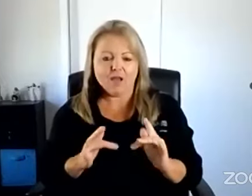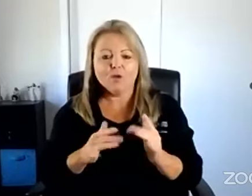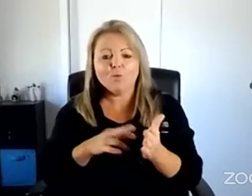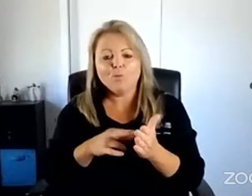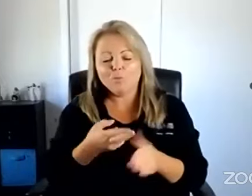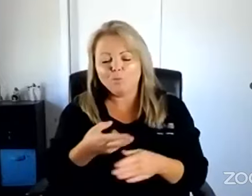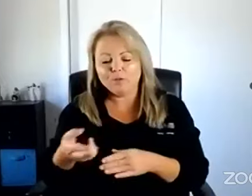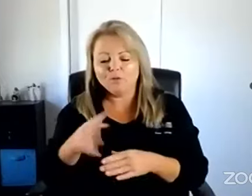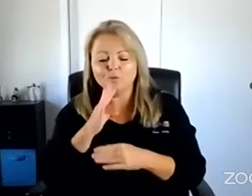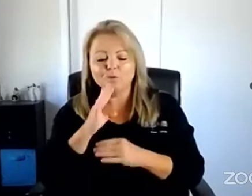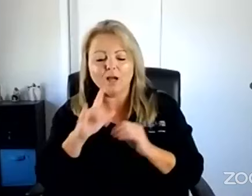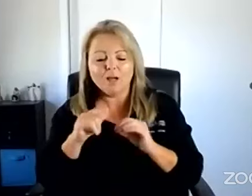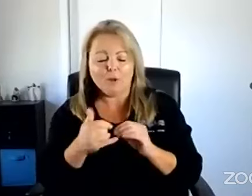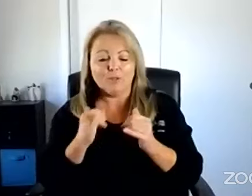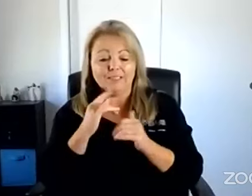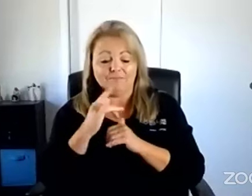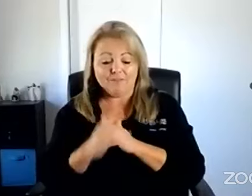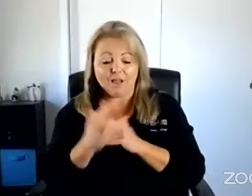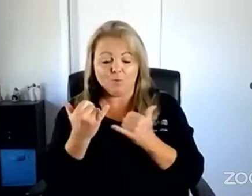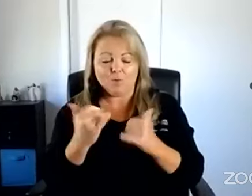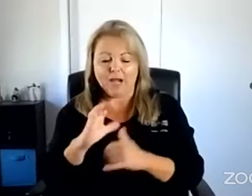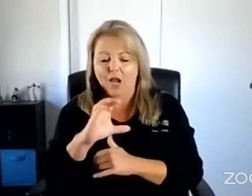this is available right now at